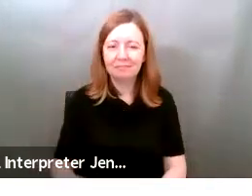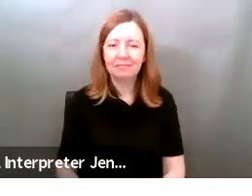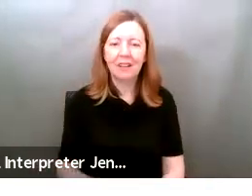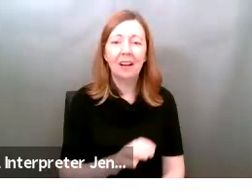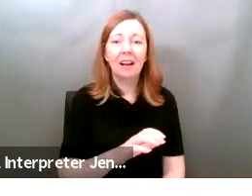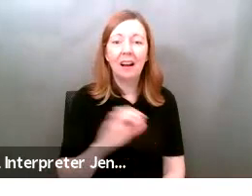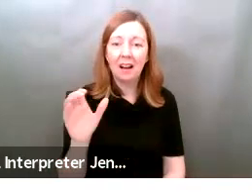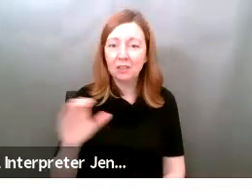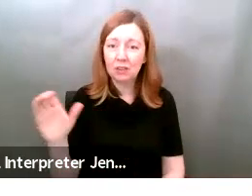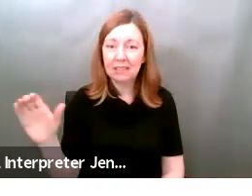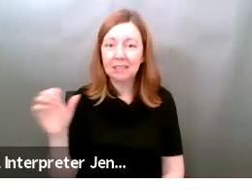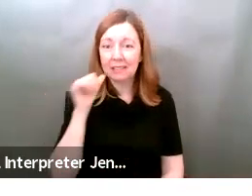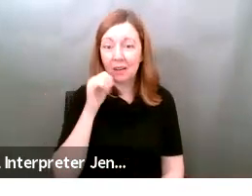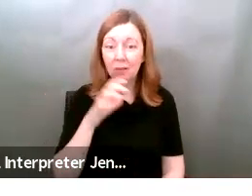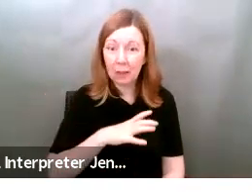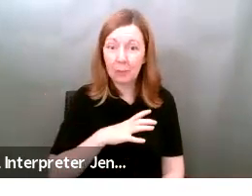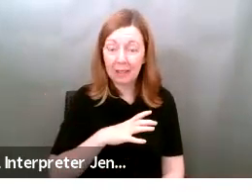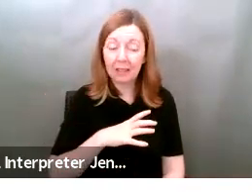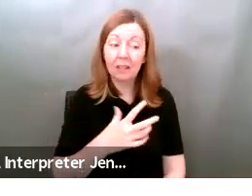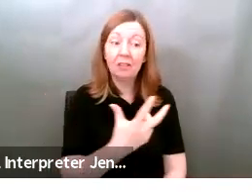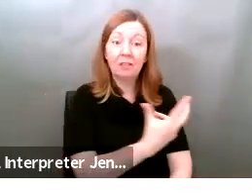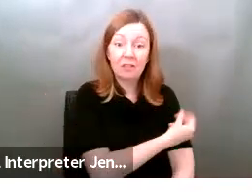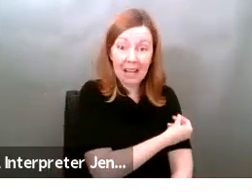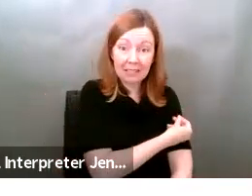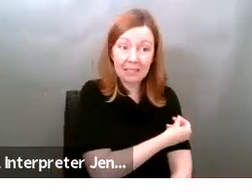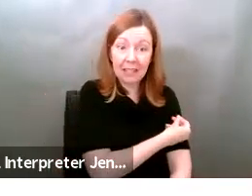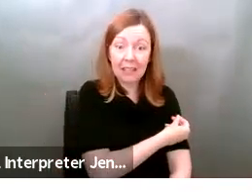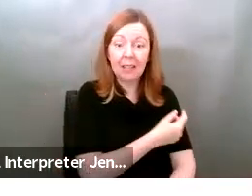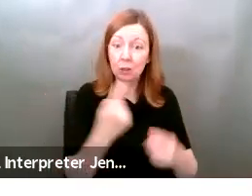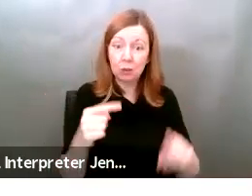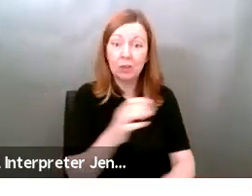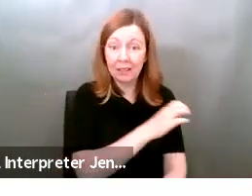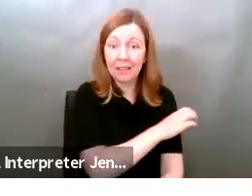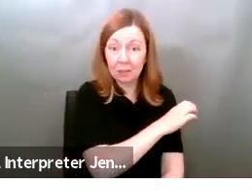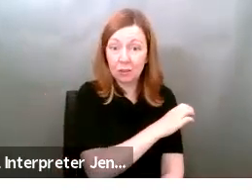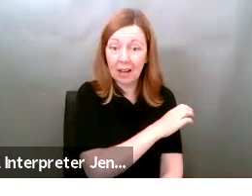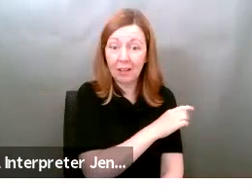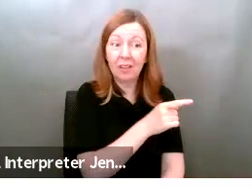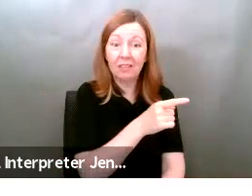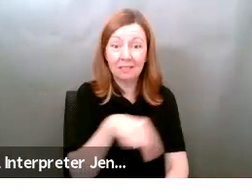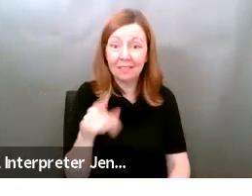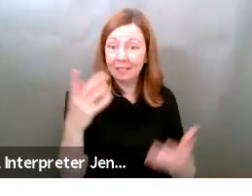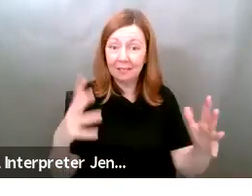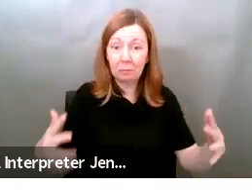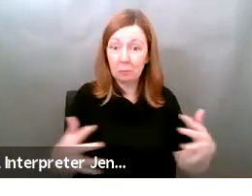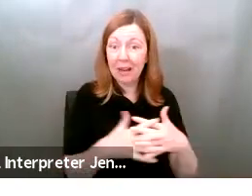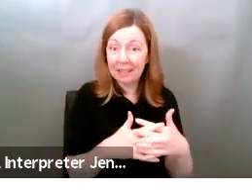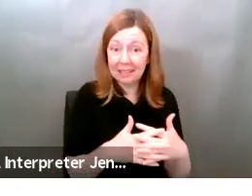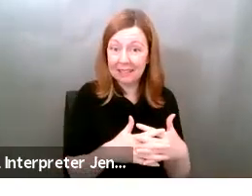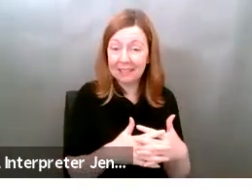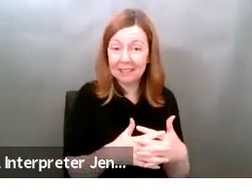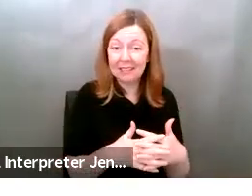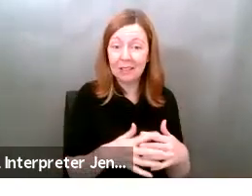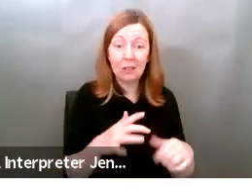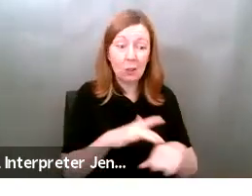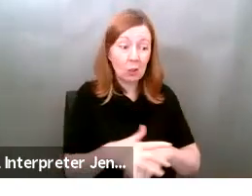hundreds of women have ended up being vaccinated during the clinical trials who were pregnant, and just so early in their